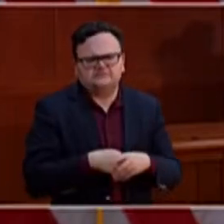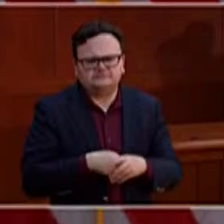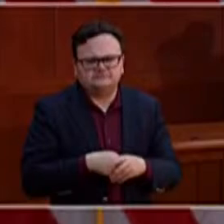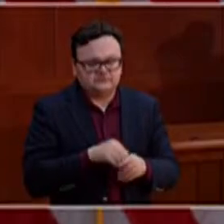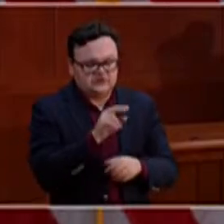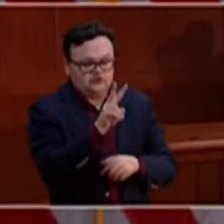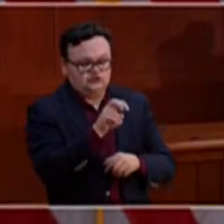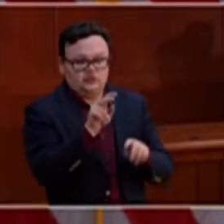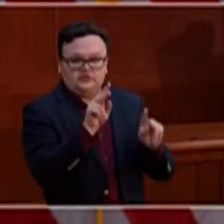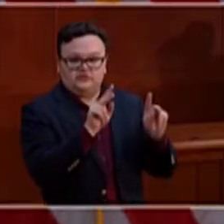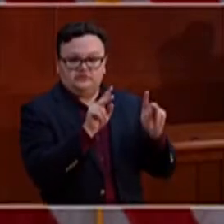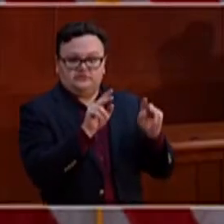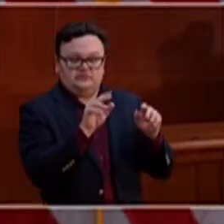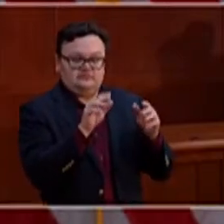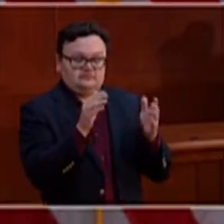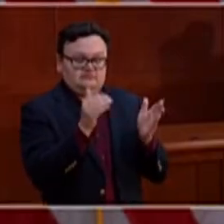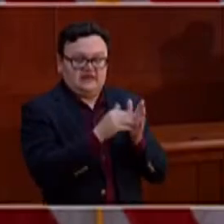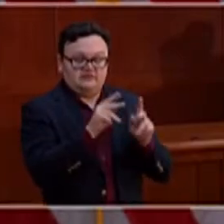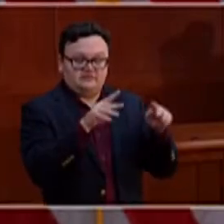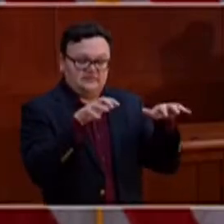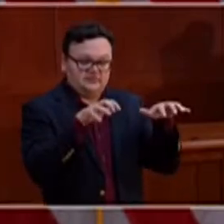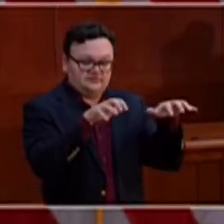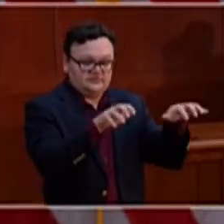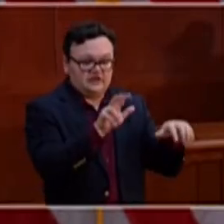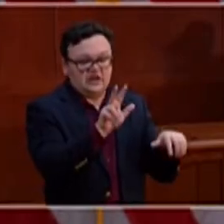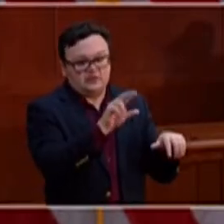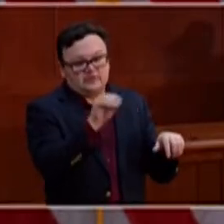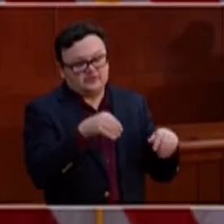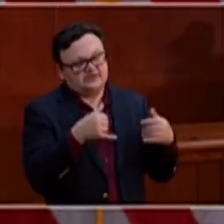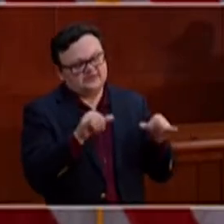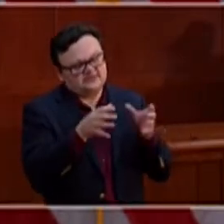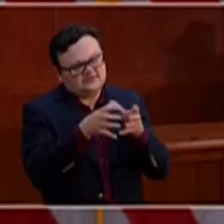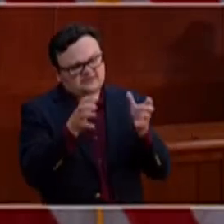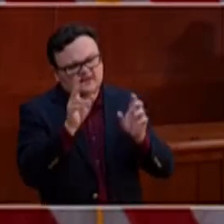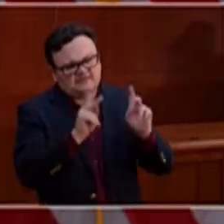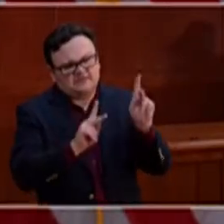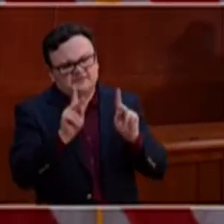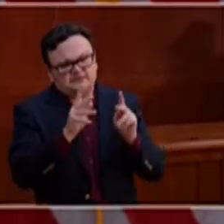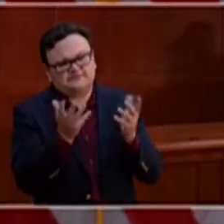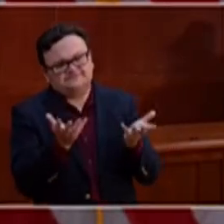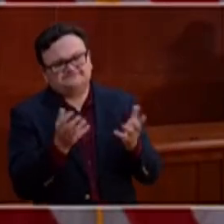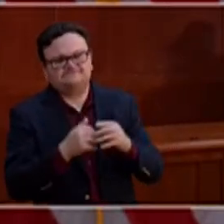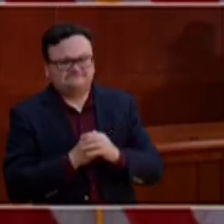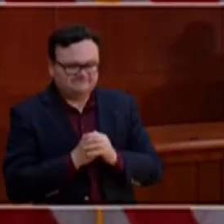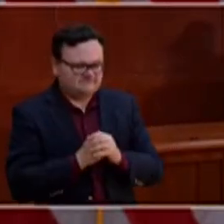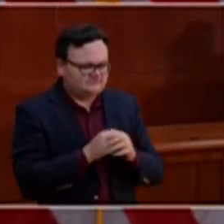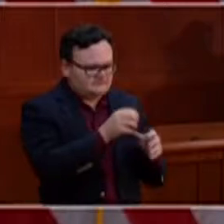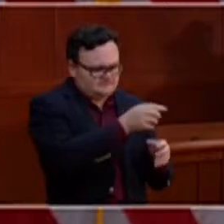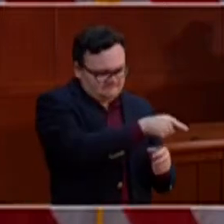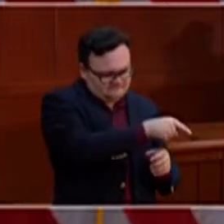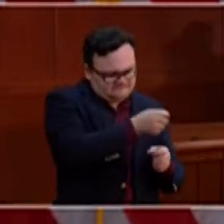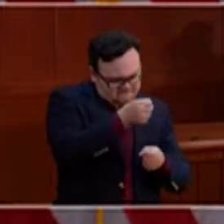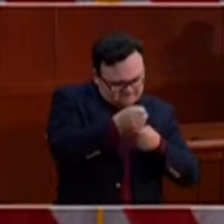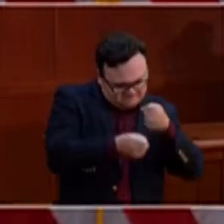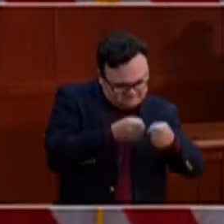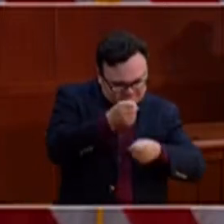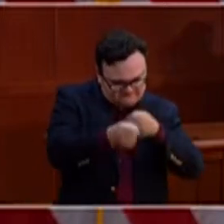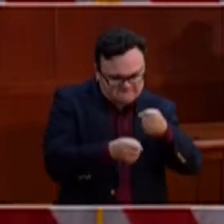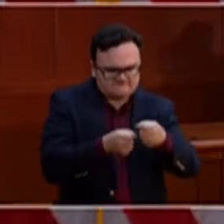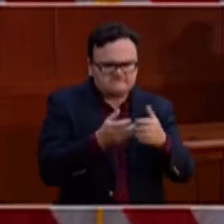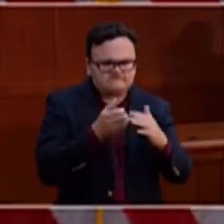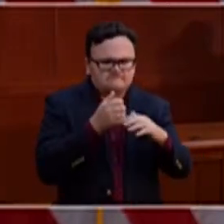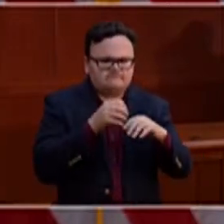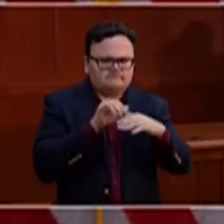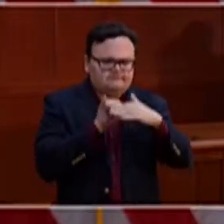200,000, I mean, that's a significant number of people. They obviously get isolated. You can then do an investigation to see what